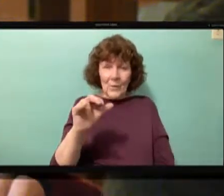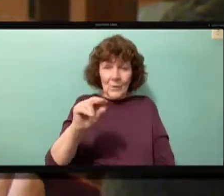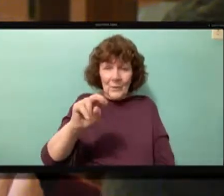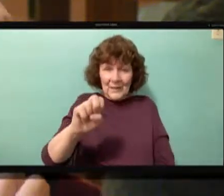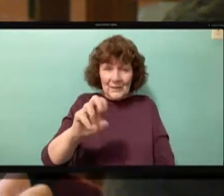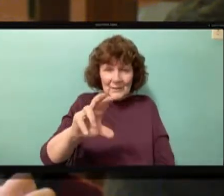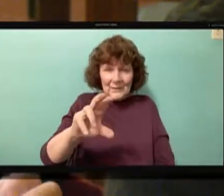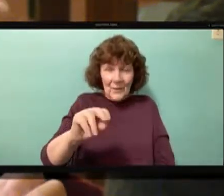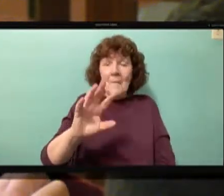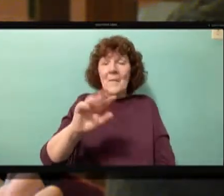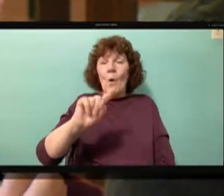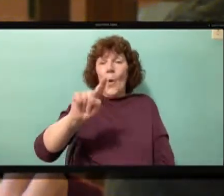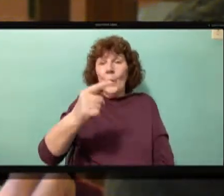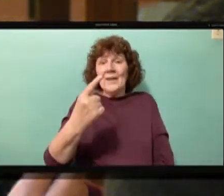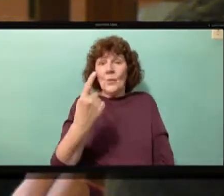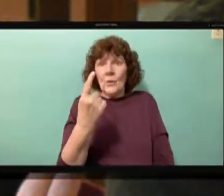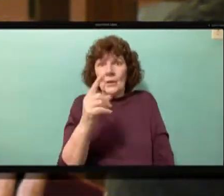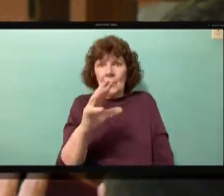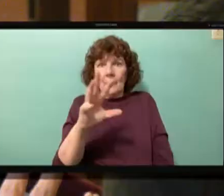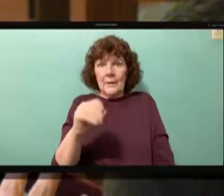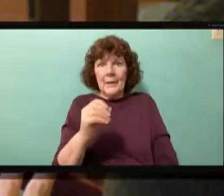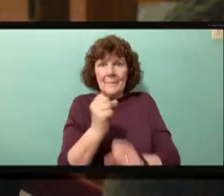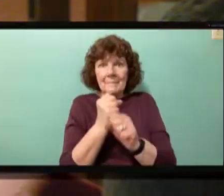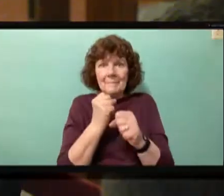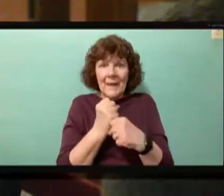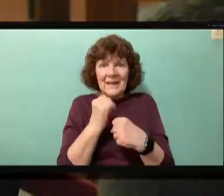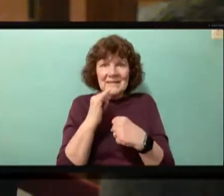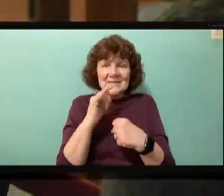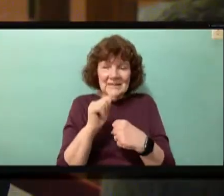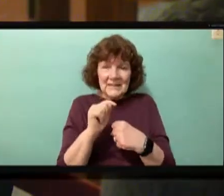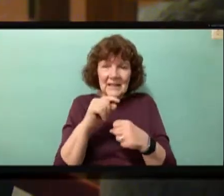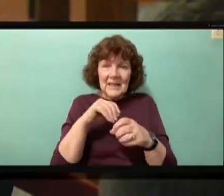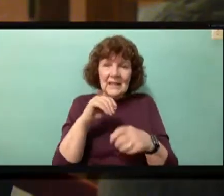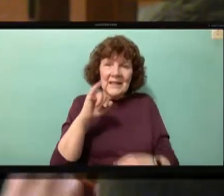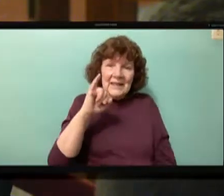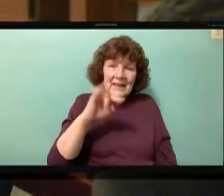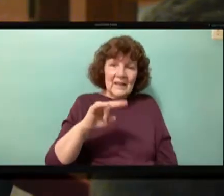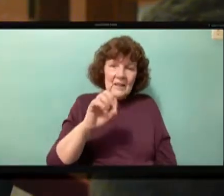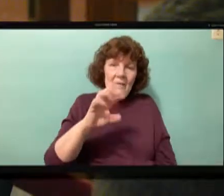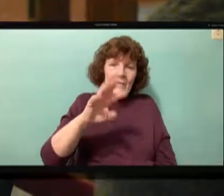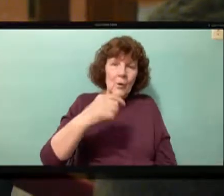it in the form that works with our pool systems. That's a single source. Mm-hmm.